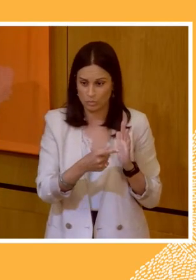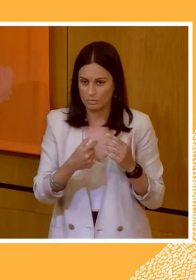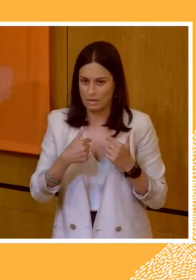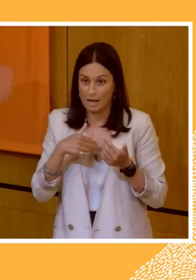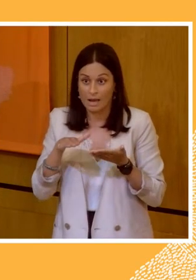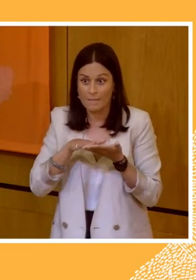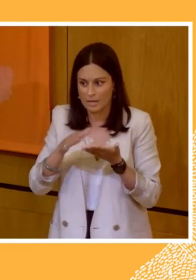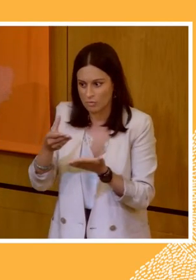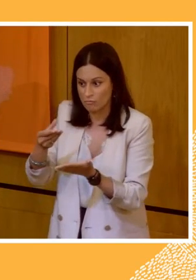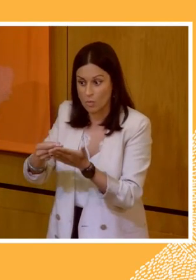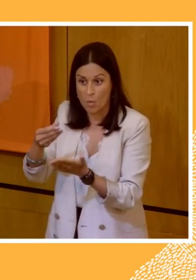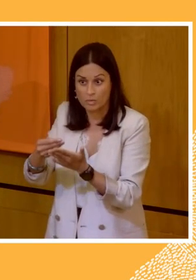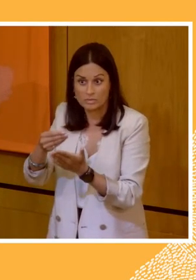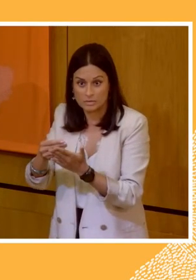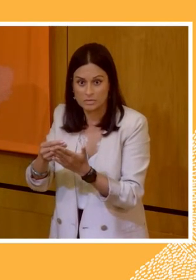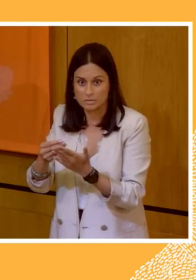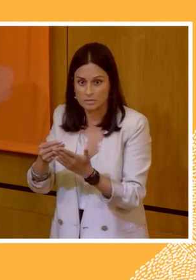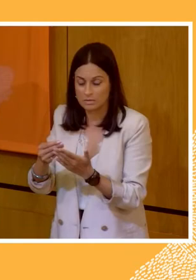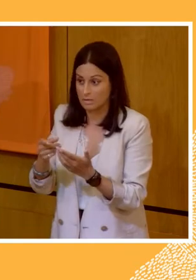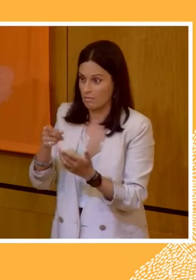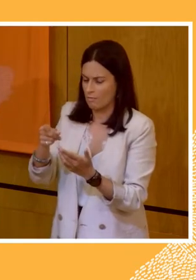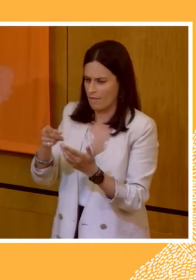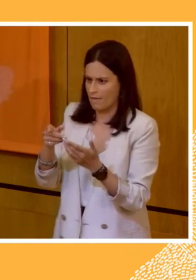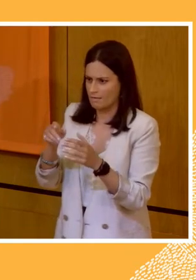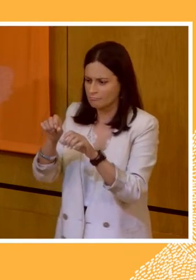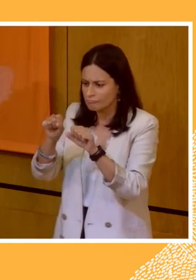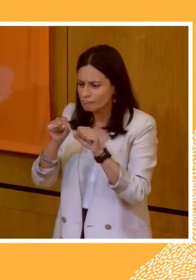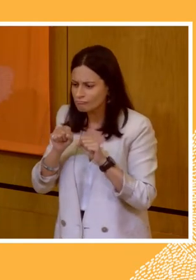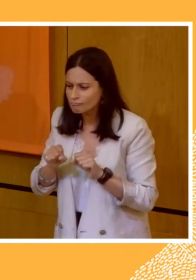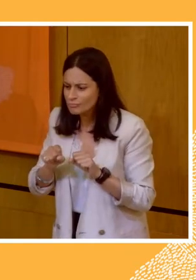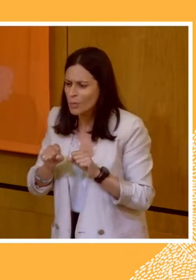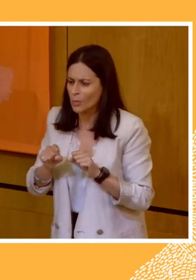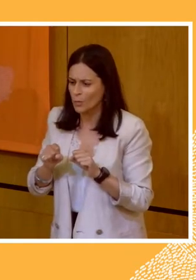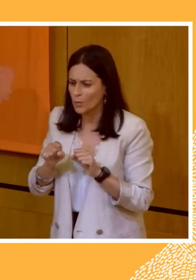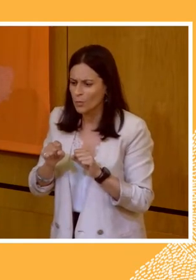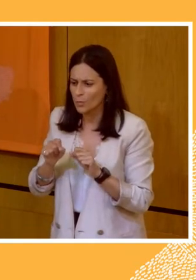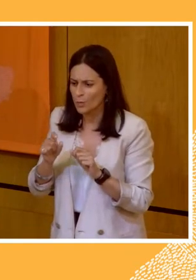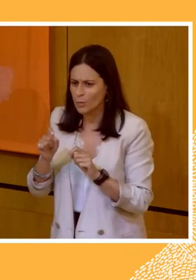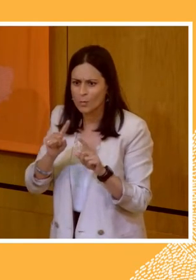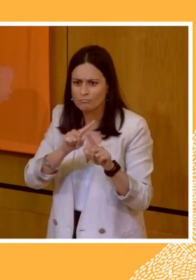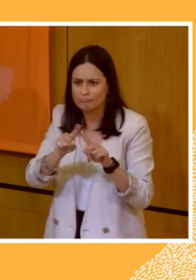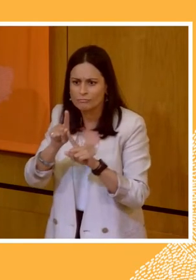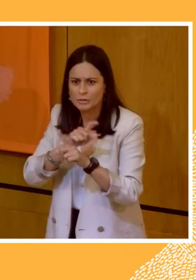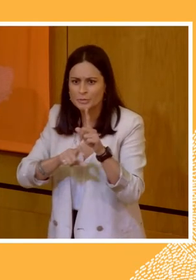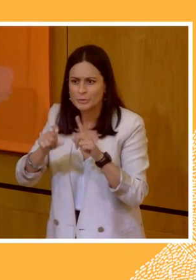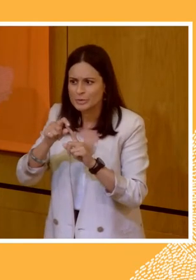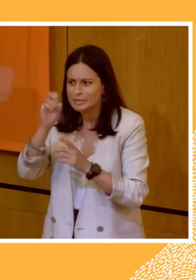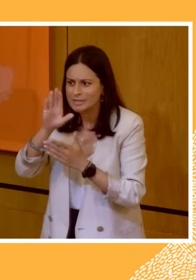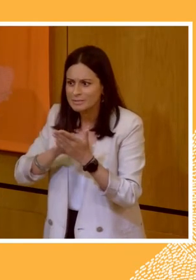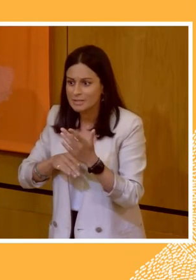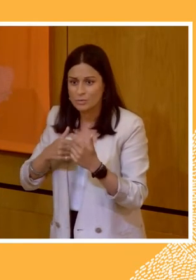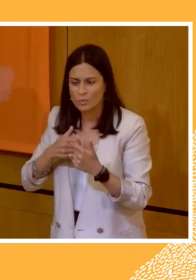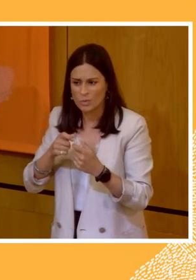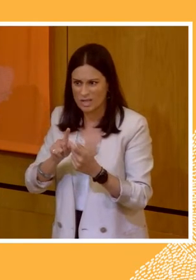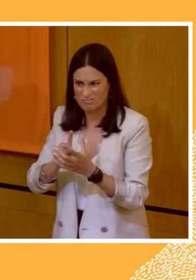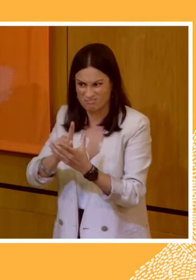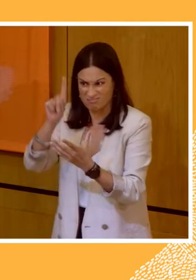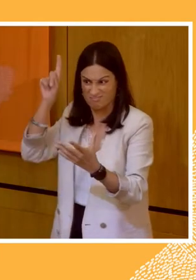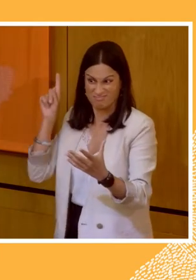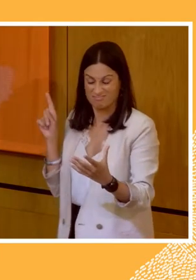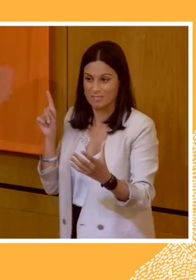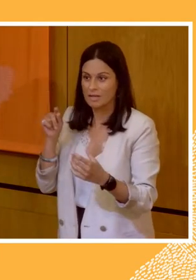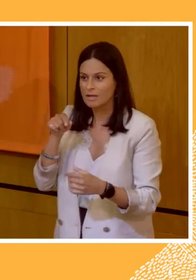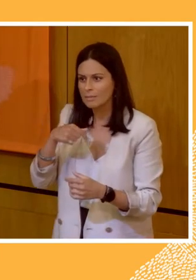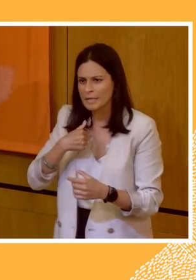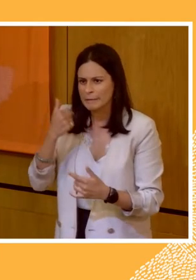The recordings provide a window for us to experience these different communities whilst we're quite far away. I'm